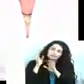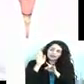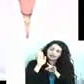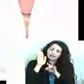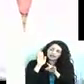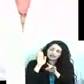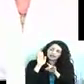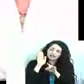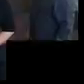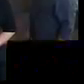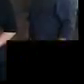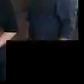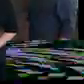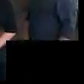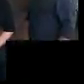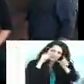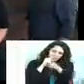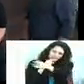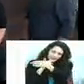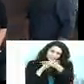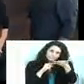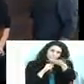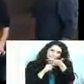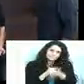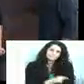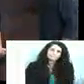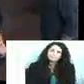certificates for these people. Yay.